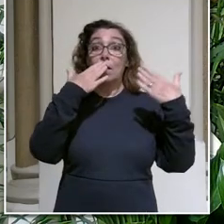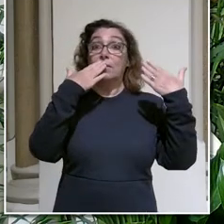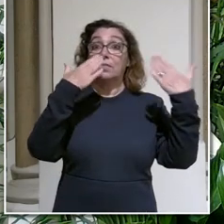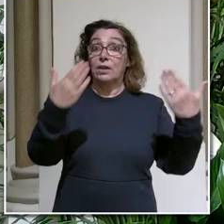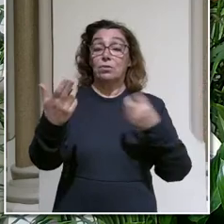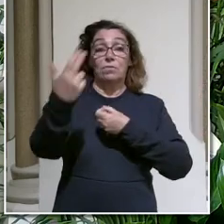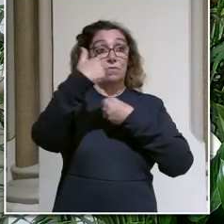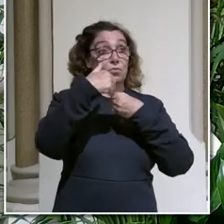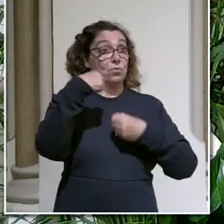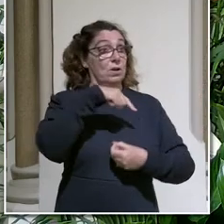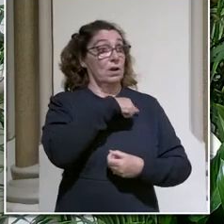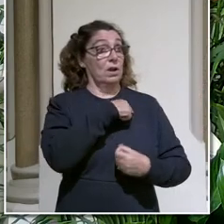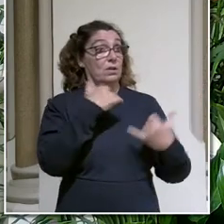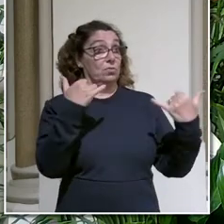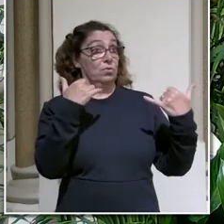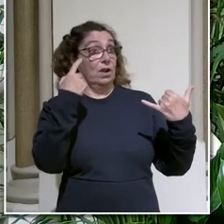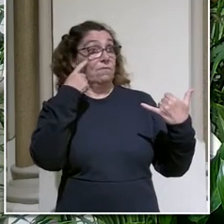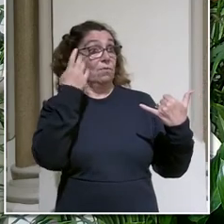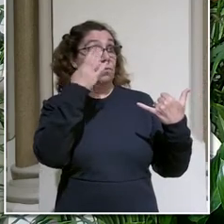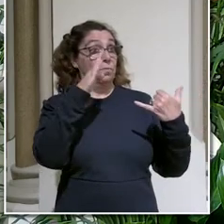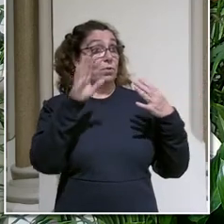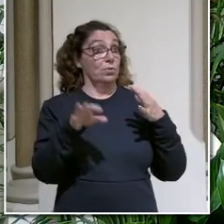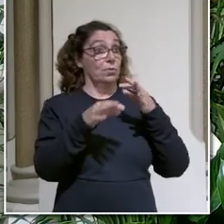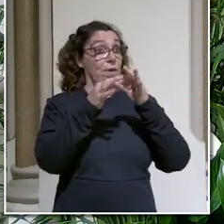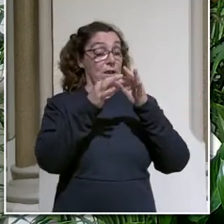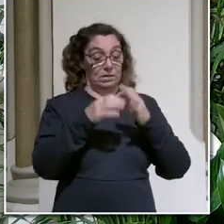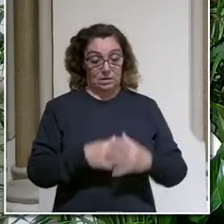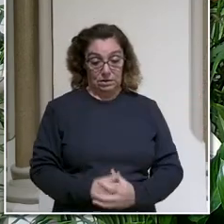being with us today for the Blue Mass.